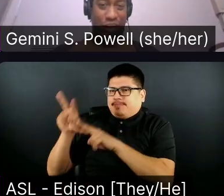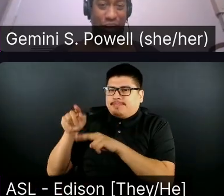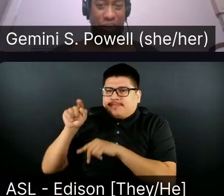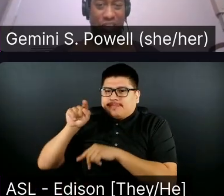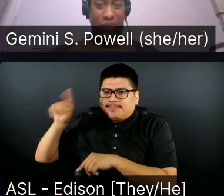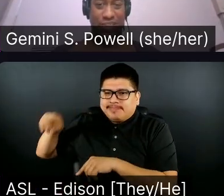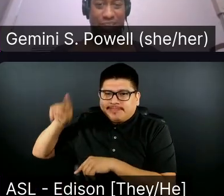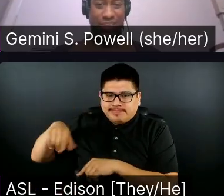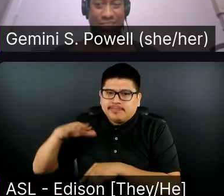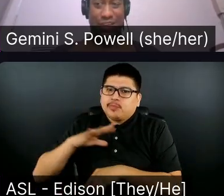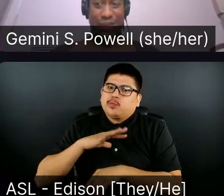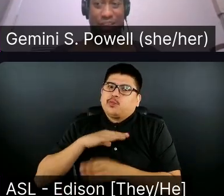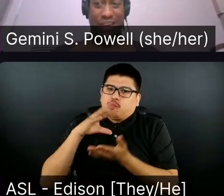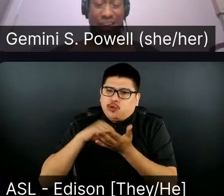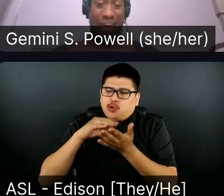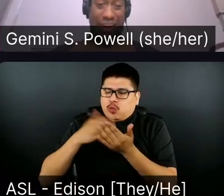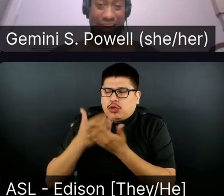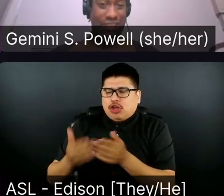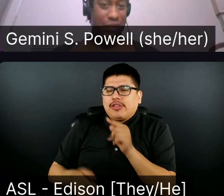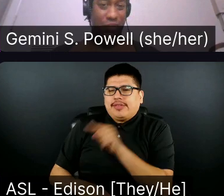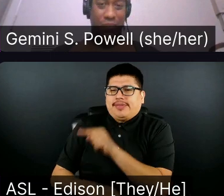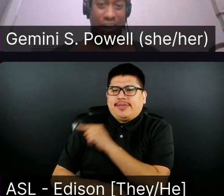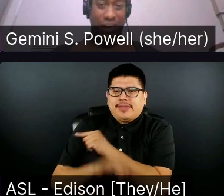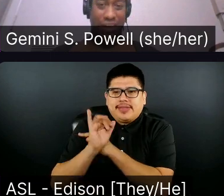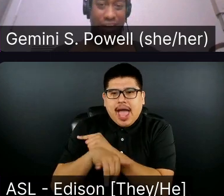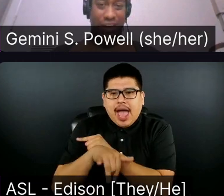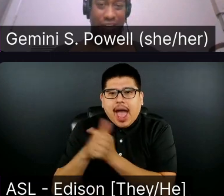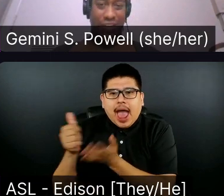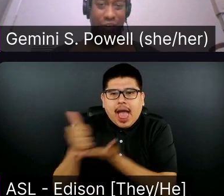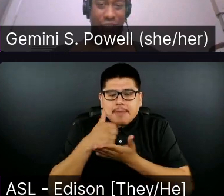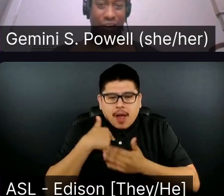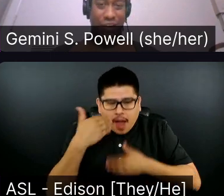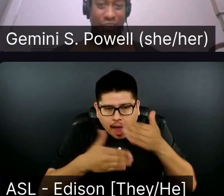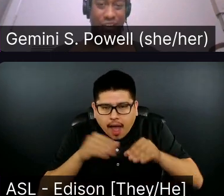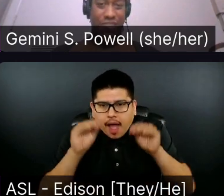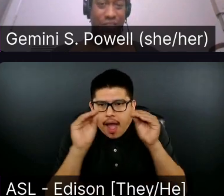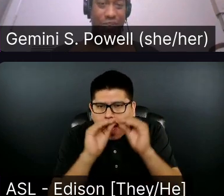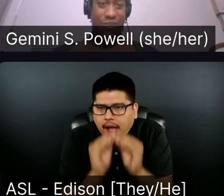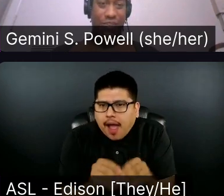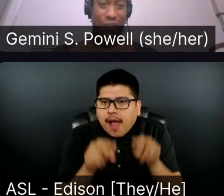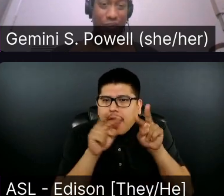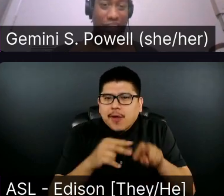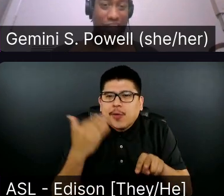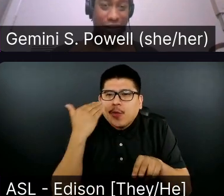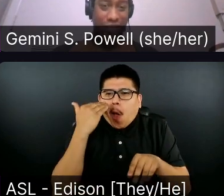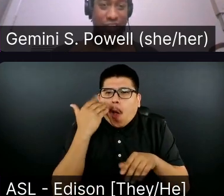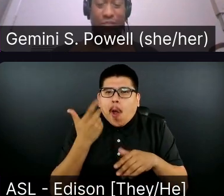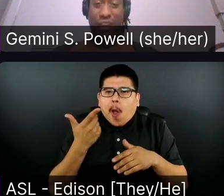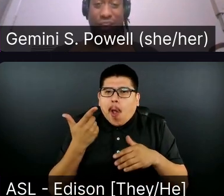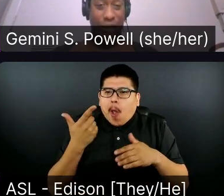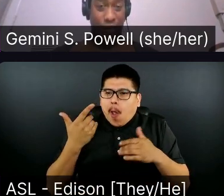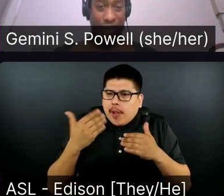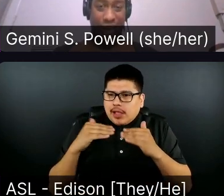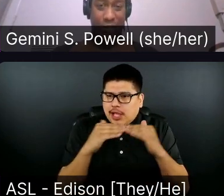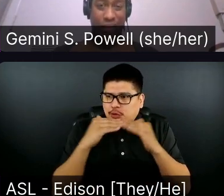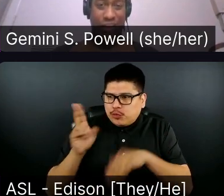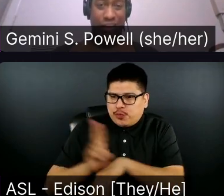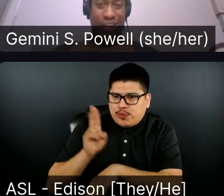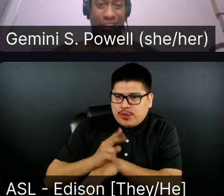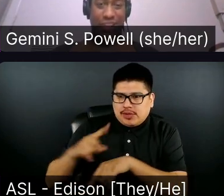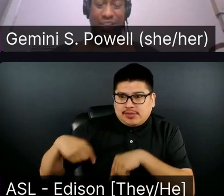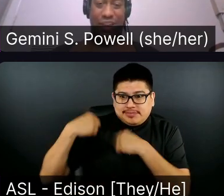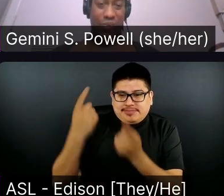other learning resources that I and some of my fellow devs have used over the years is Free Code